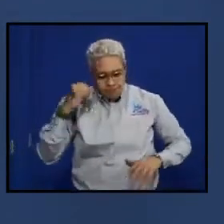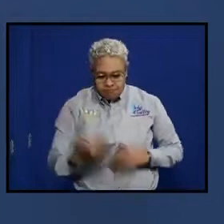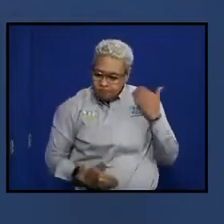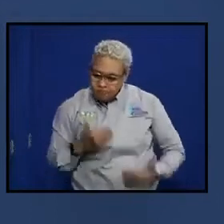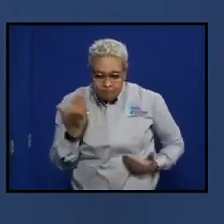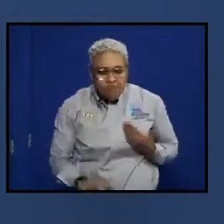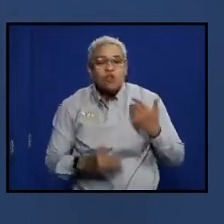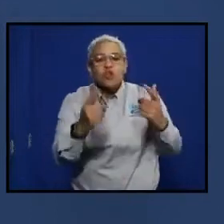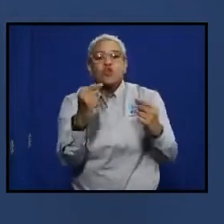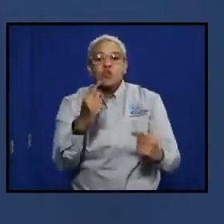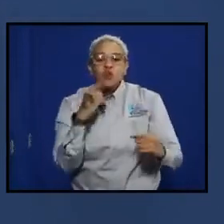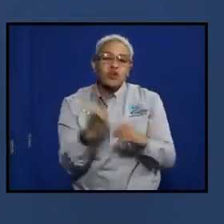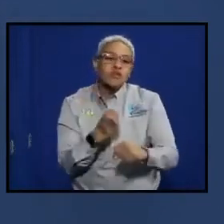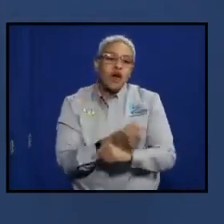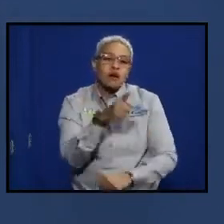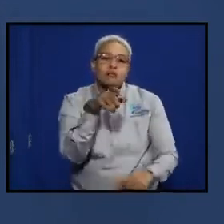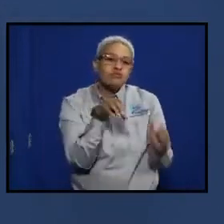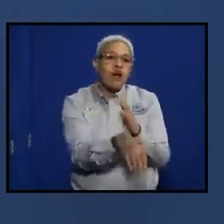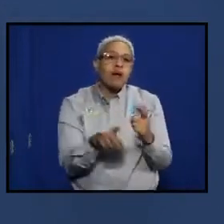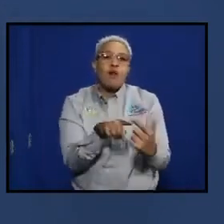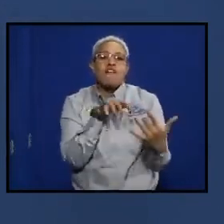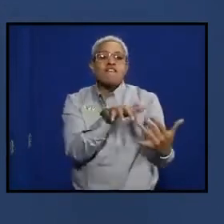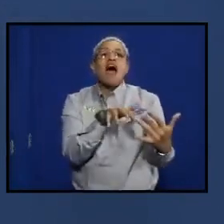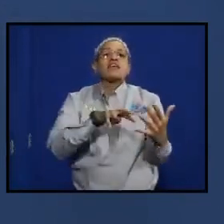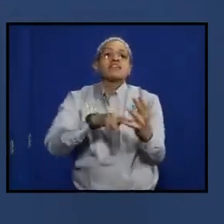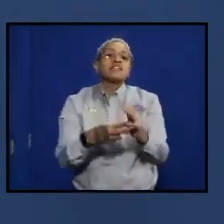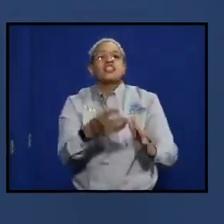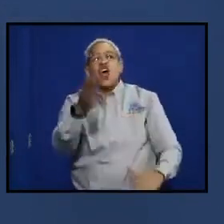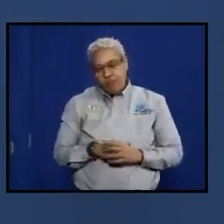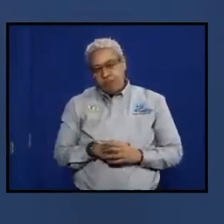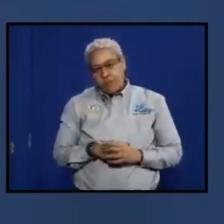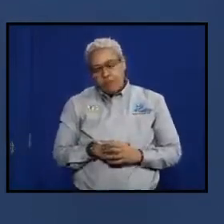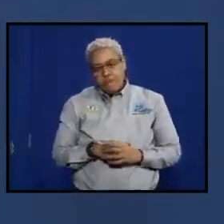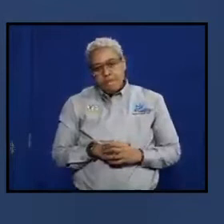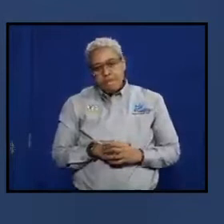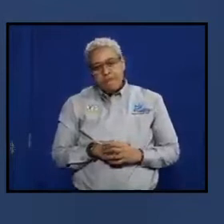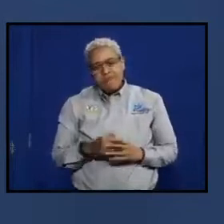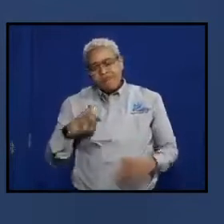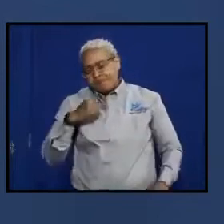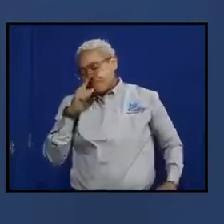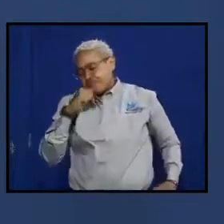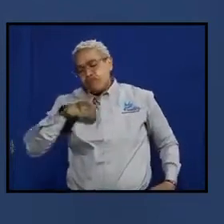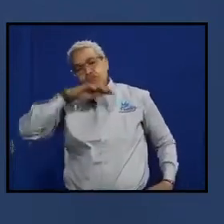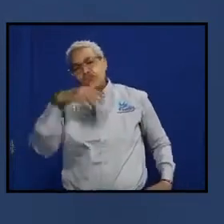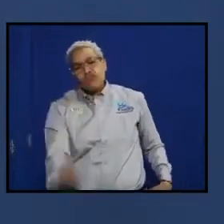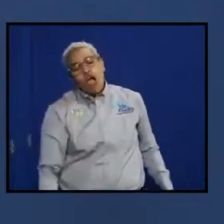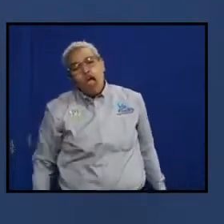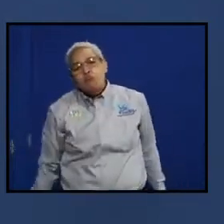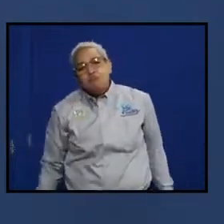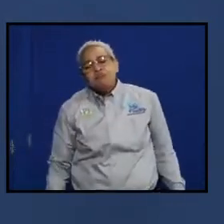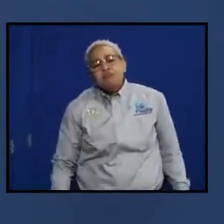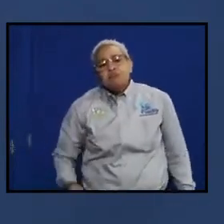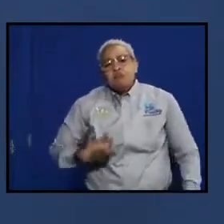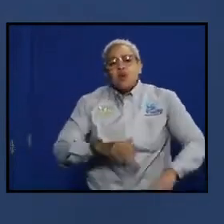since the expiration of the last SOEs on November 29. Speaking in response to the SOEs, the opposition leader